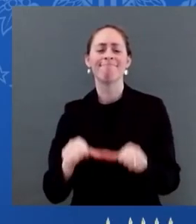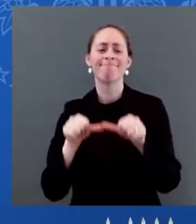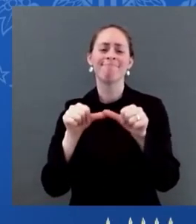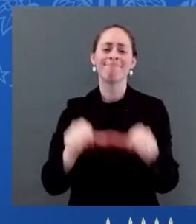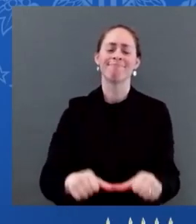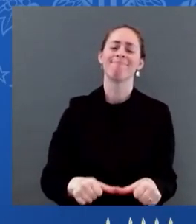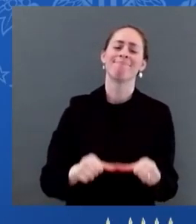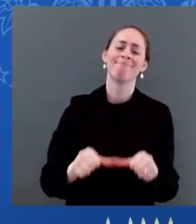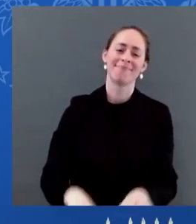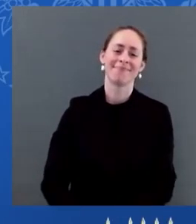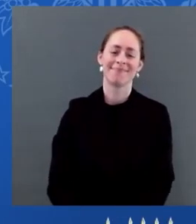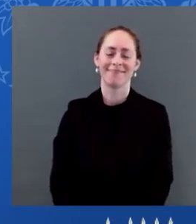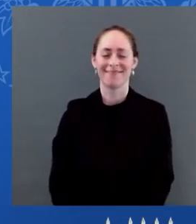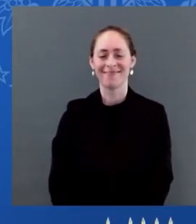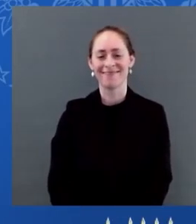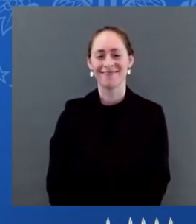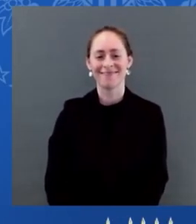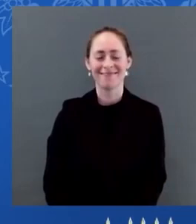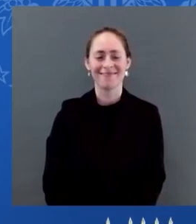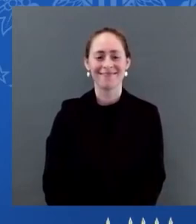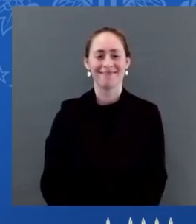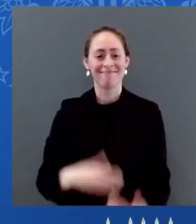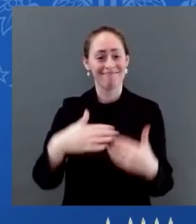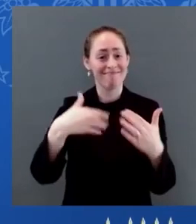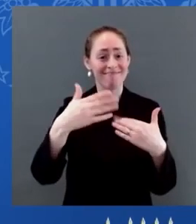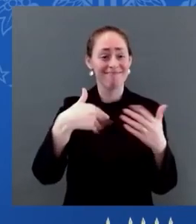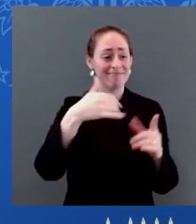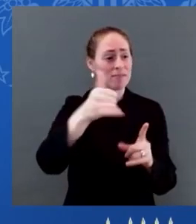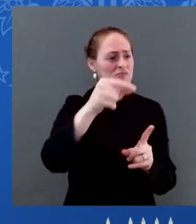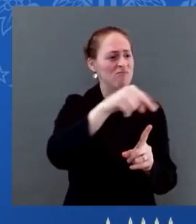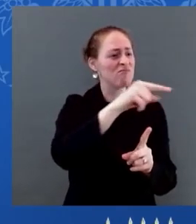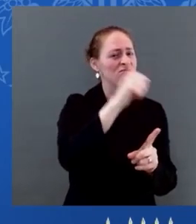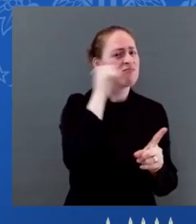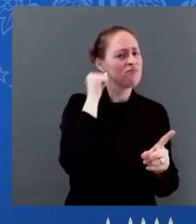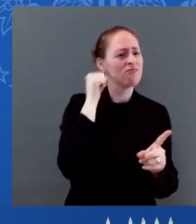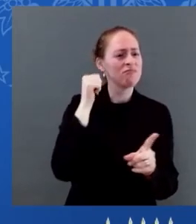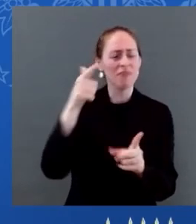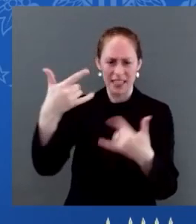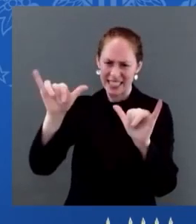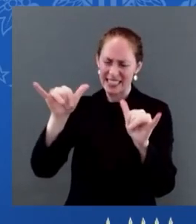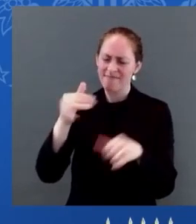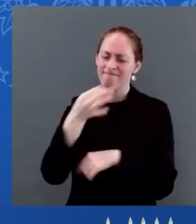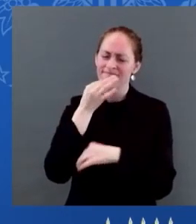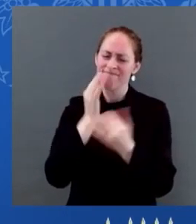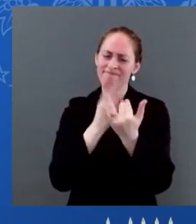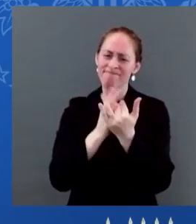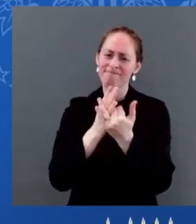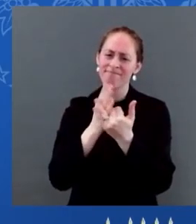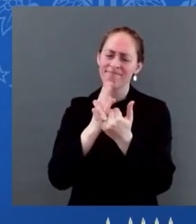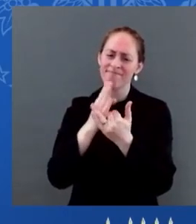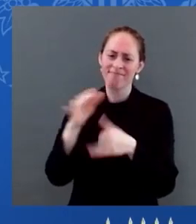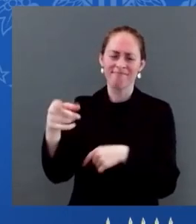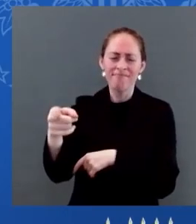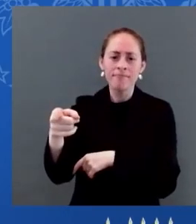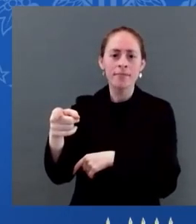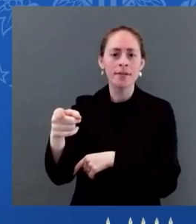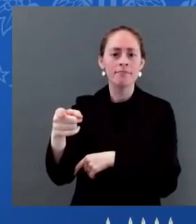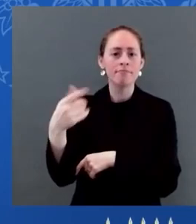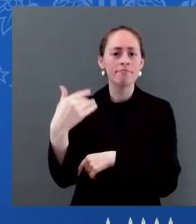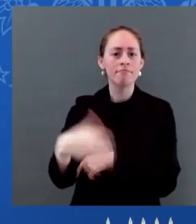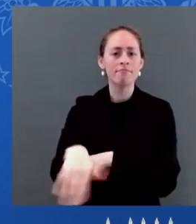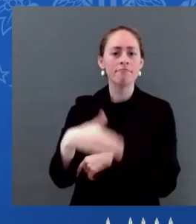success. Chuck, he described you. He described you, pal. And you could use the same words to describe